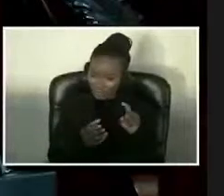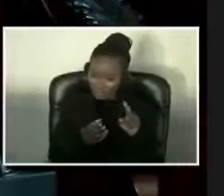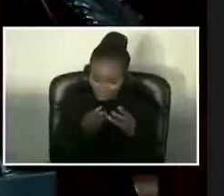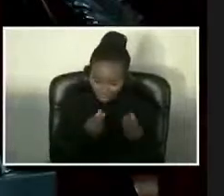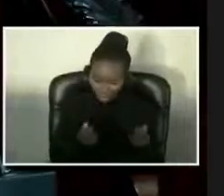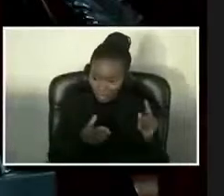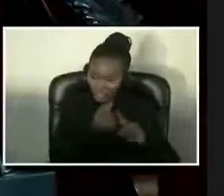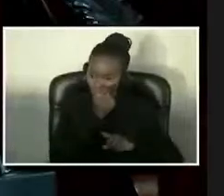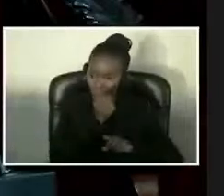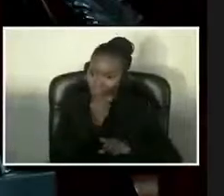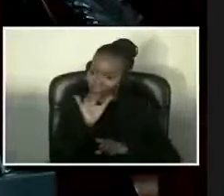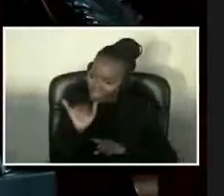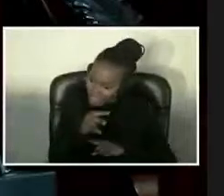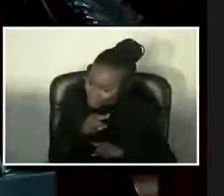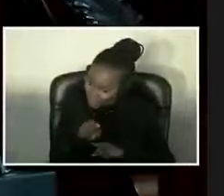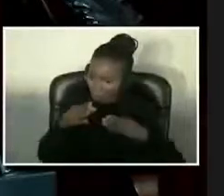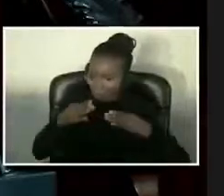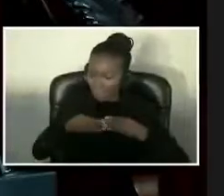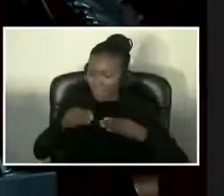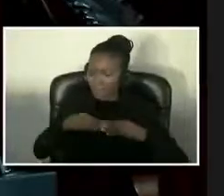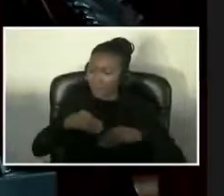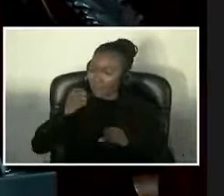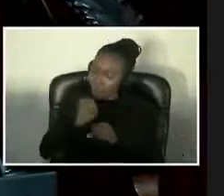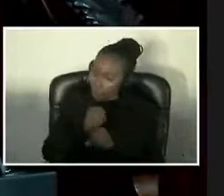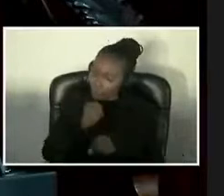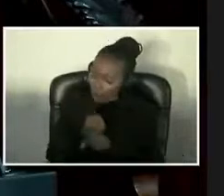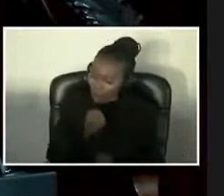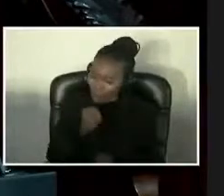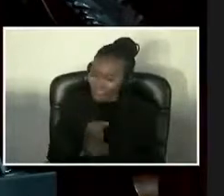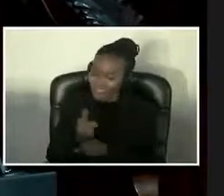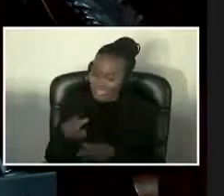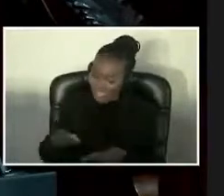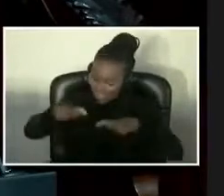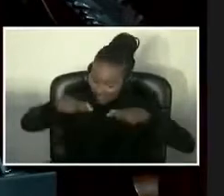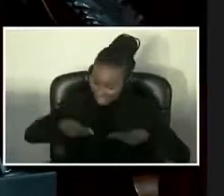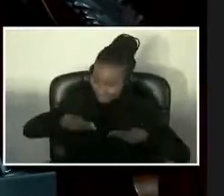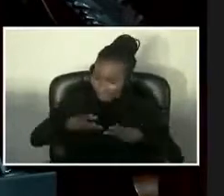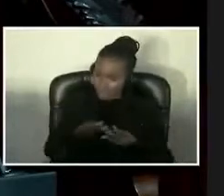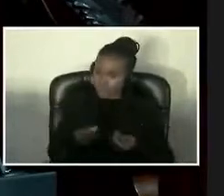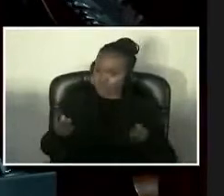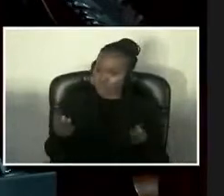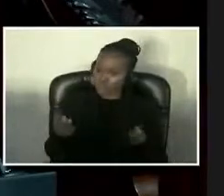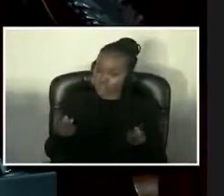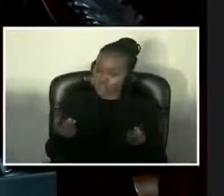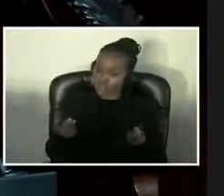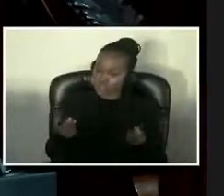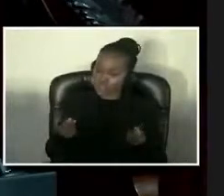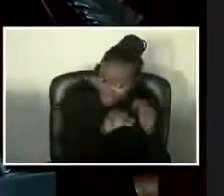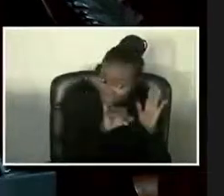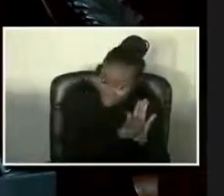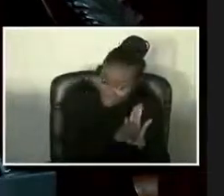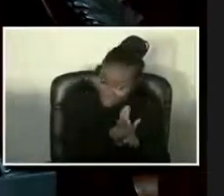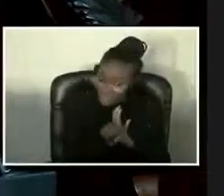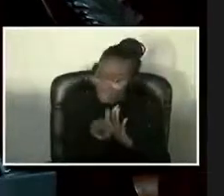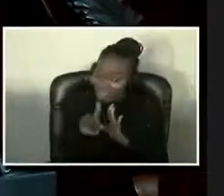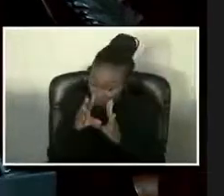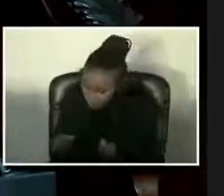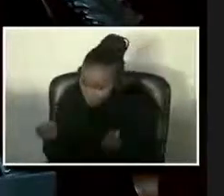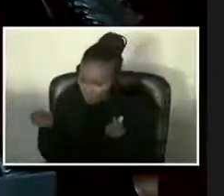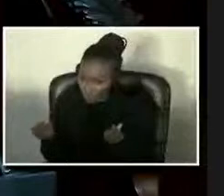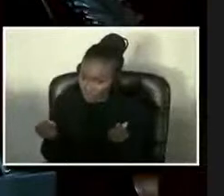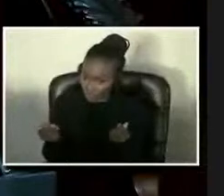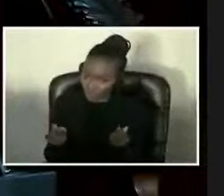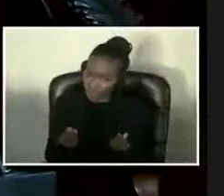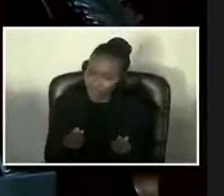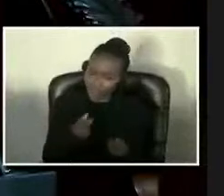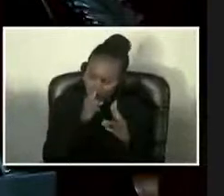what we are saying when we say members must be able to bring solutions and they must be the ones problem solvers